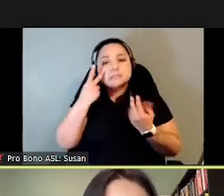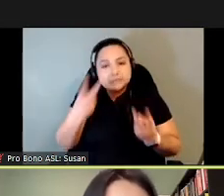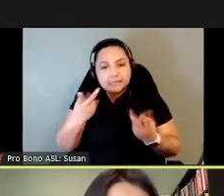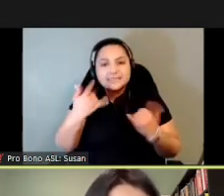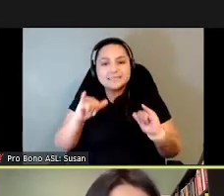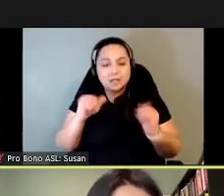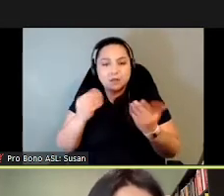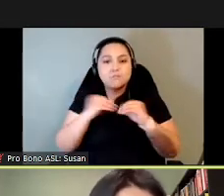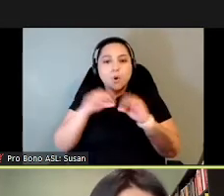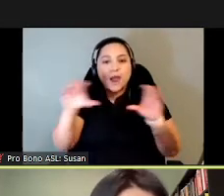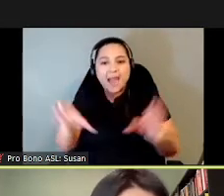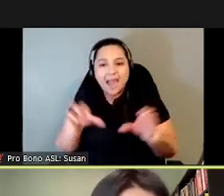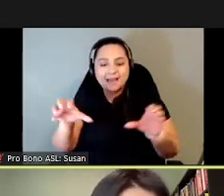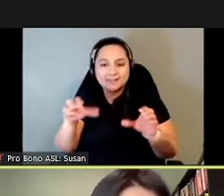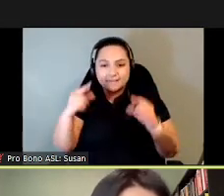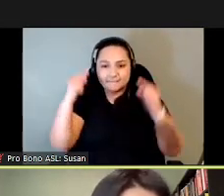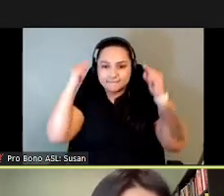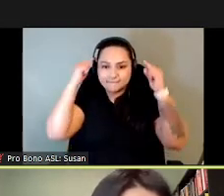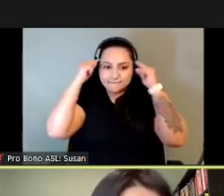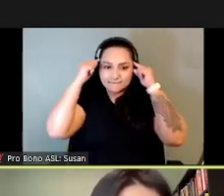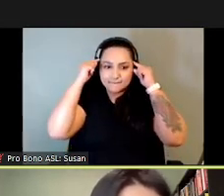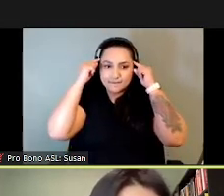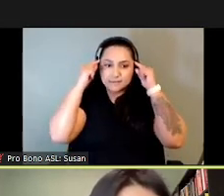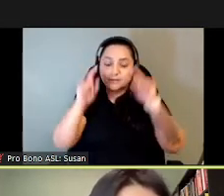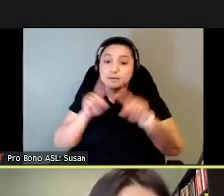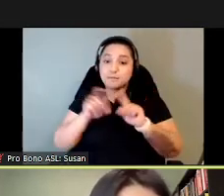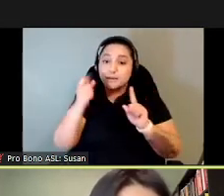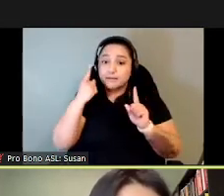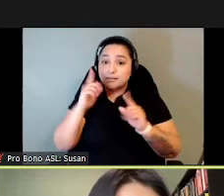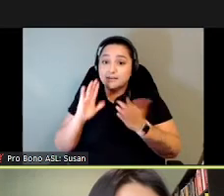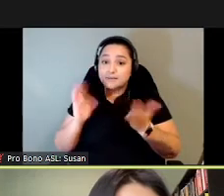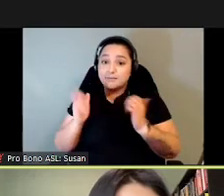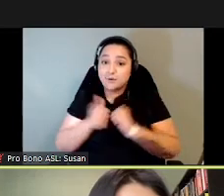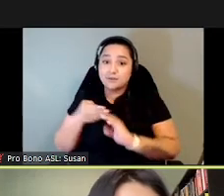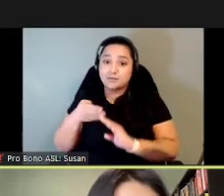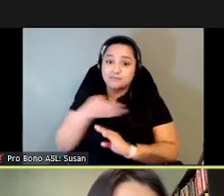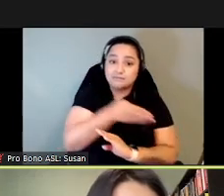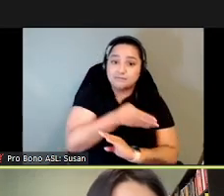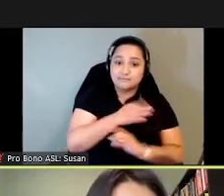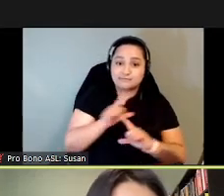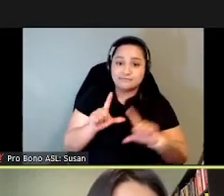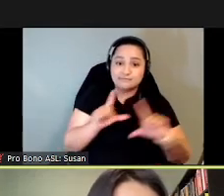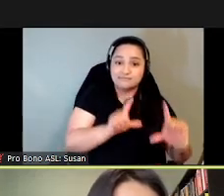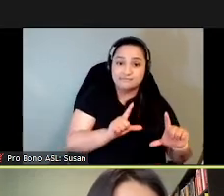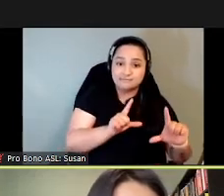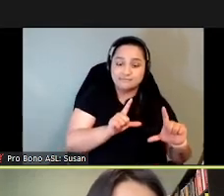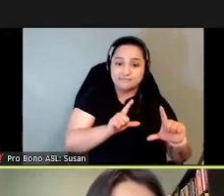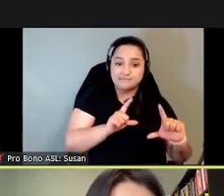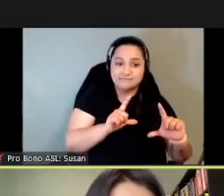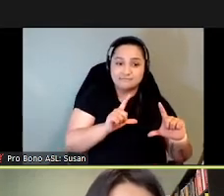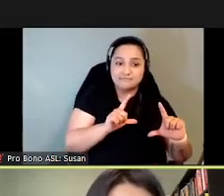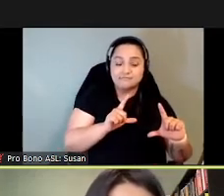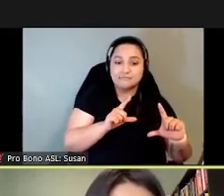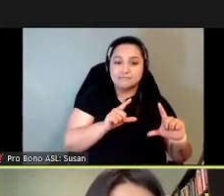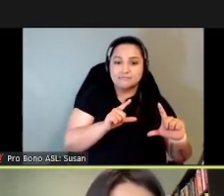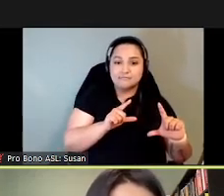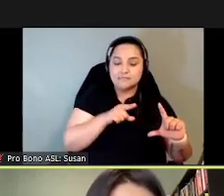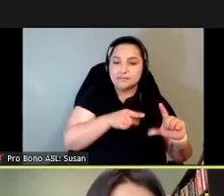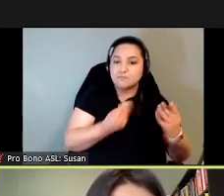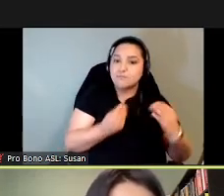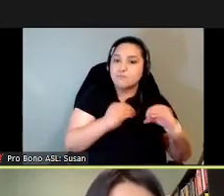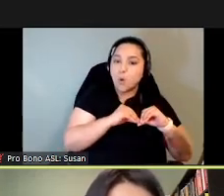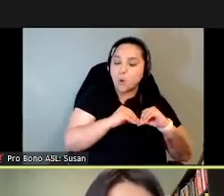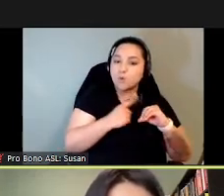parts. However, if you compare it to the pre-CDEM auditory cortex, it's